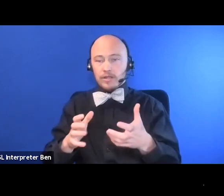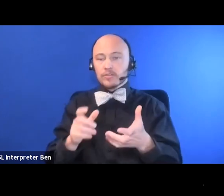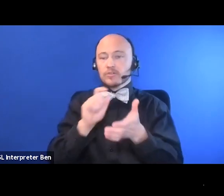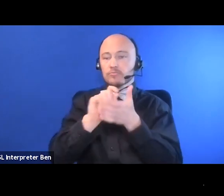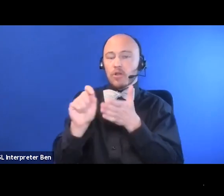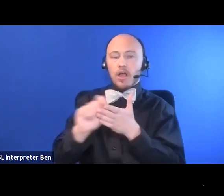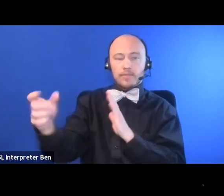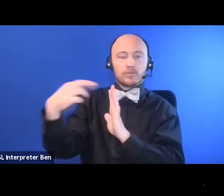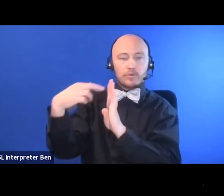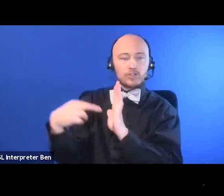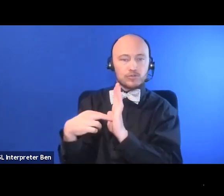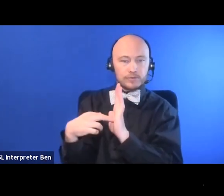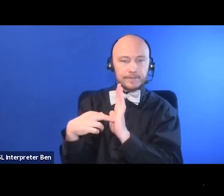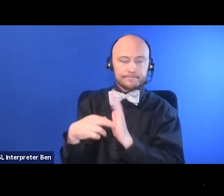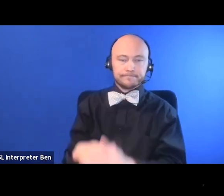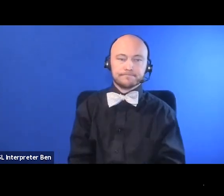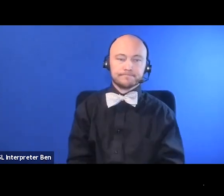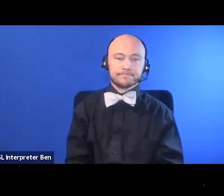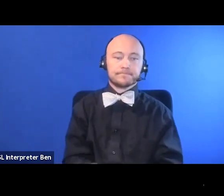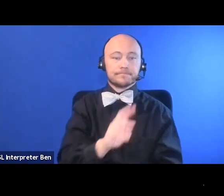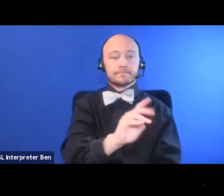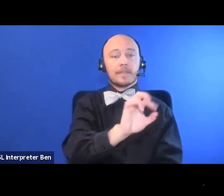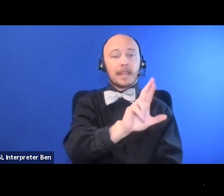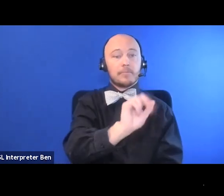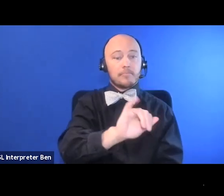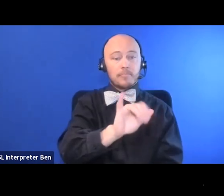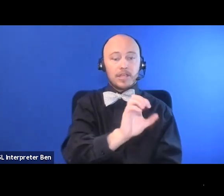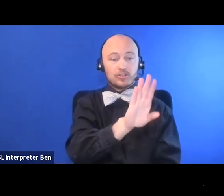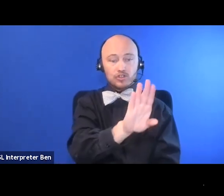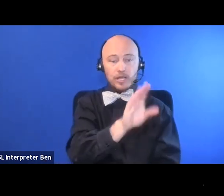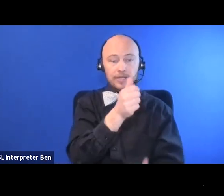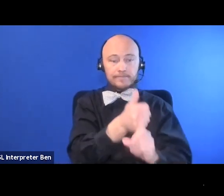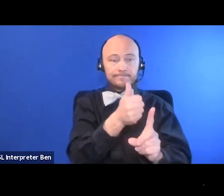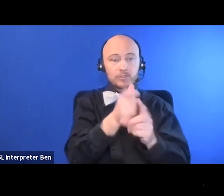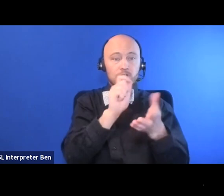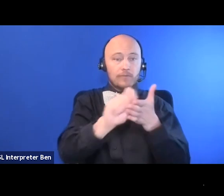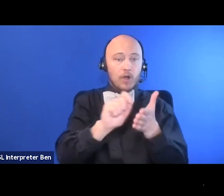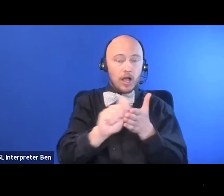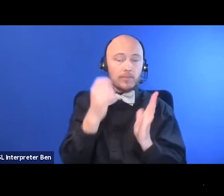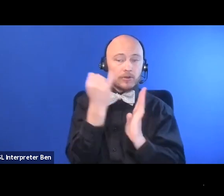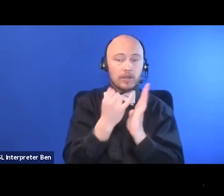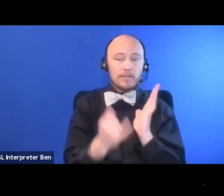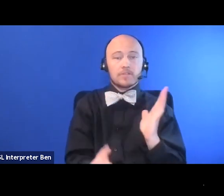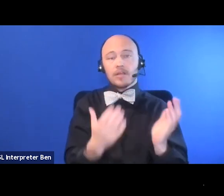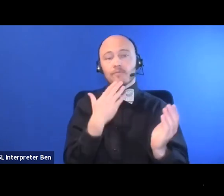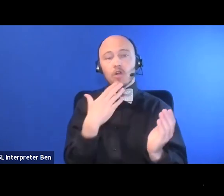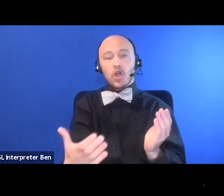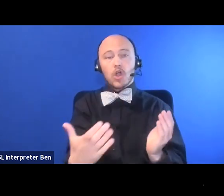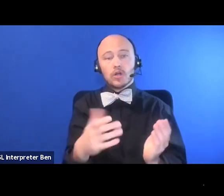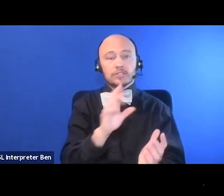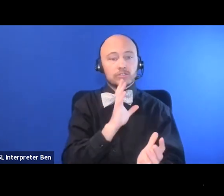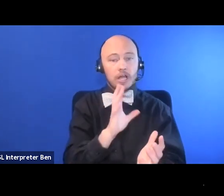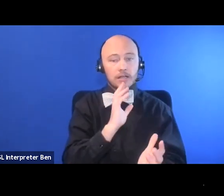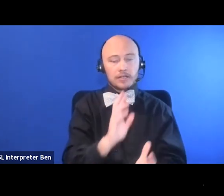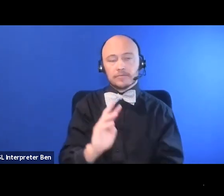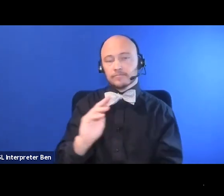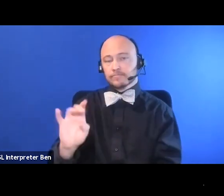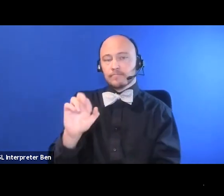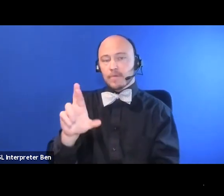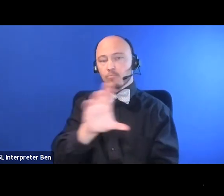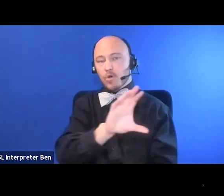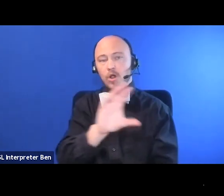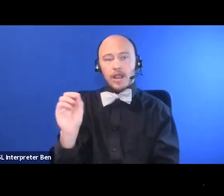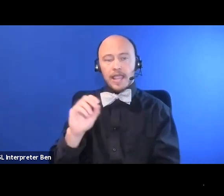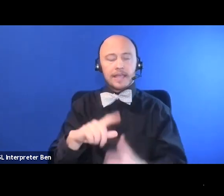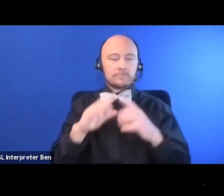Registry. Mira Jacob is the author and illustrator of Good Talk, a memoir in conversations.